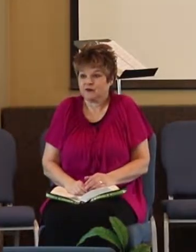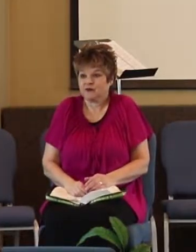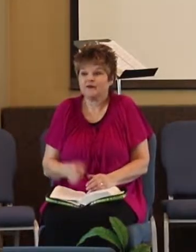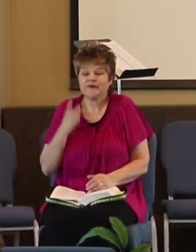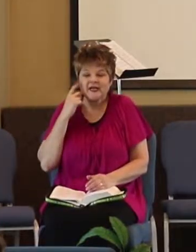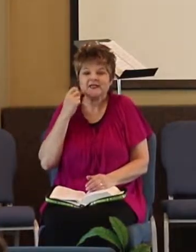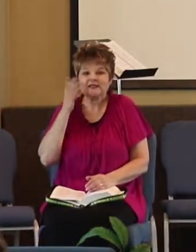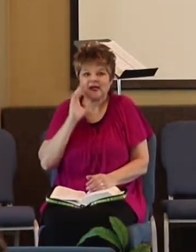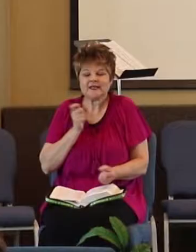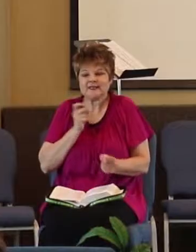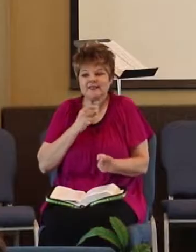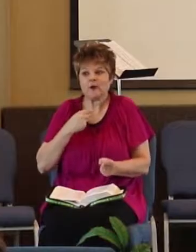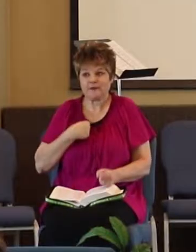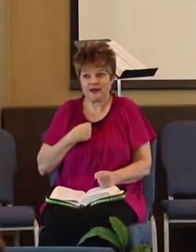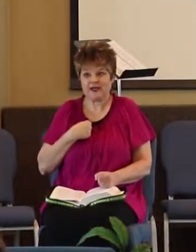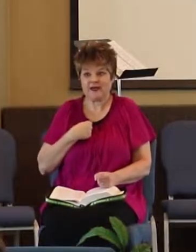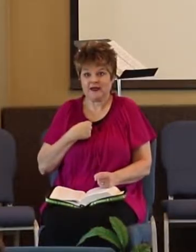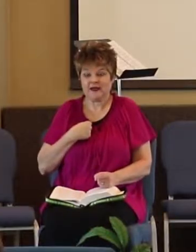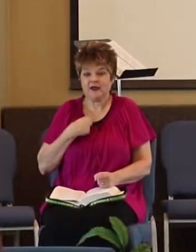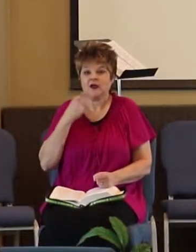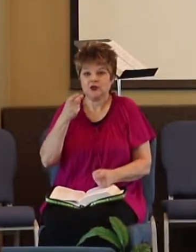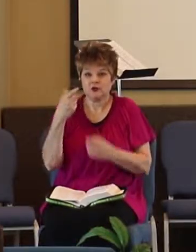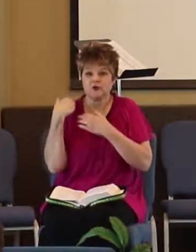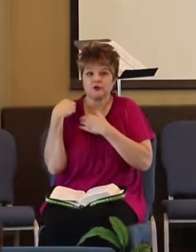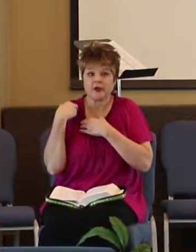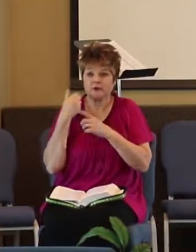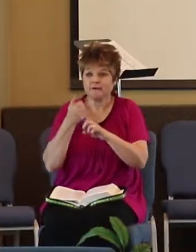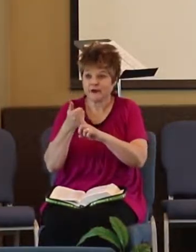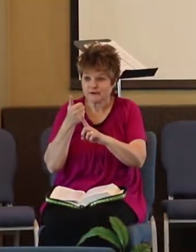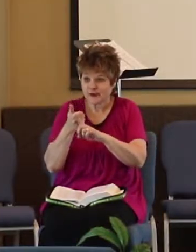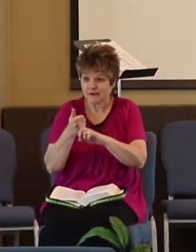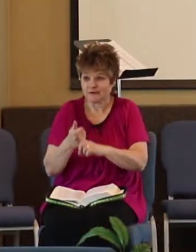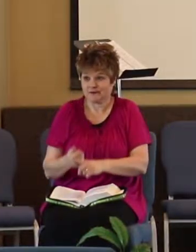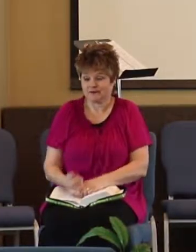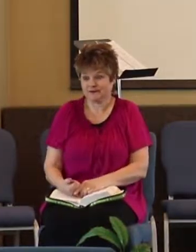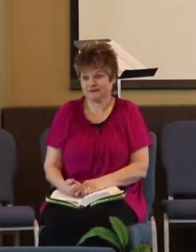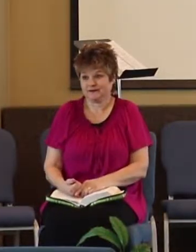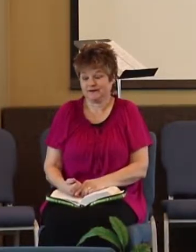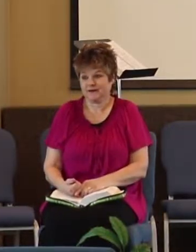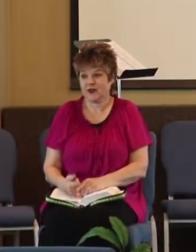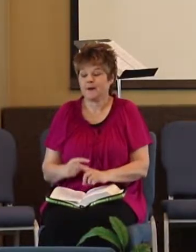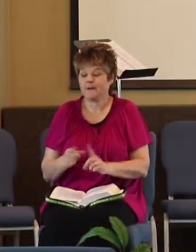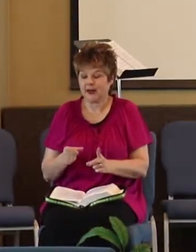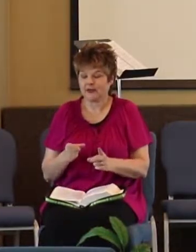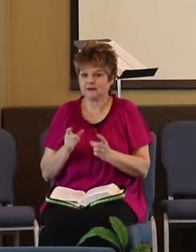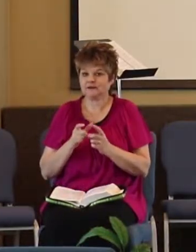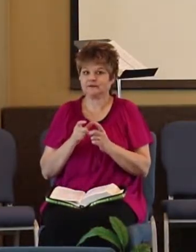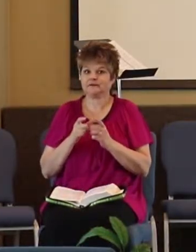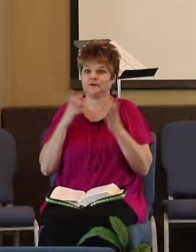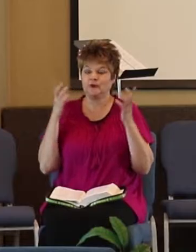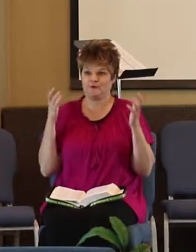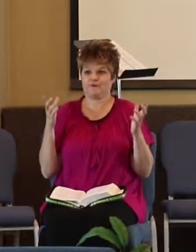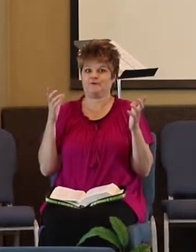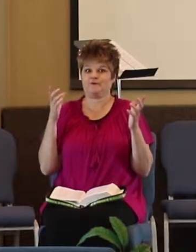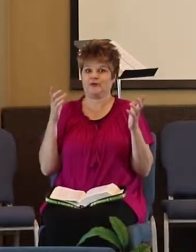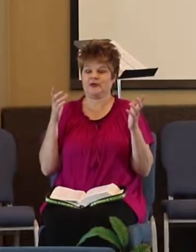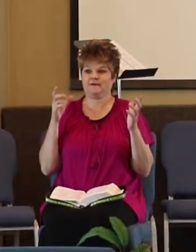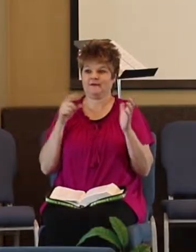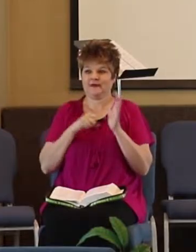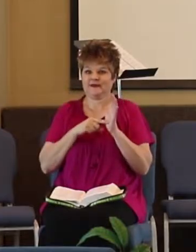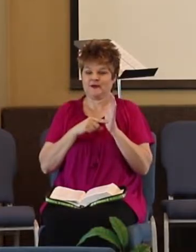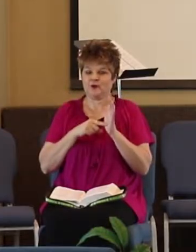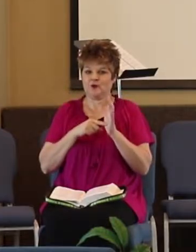Because God's got to deal with me. You're responsible for yourself. But in the big picture, we're responsible to each